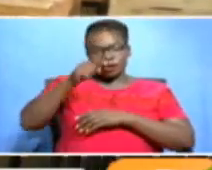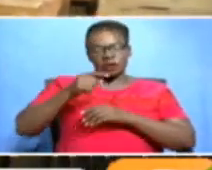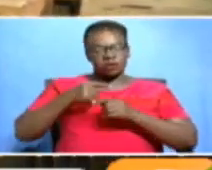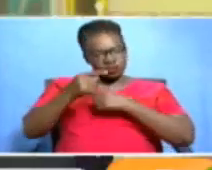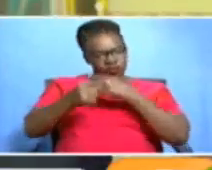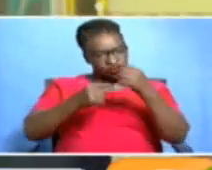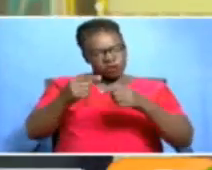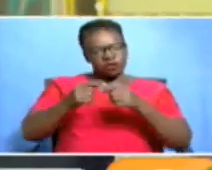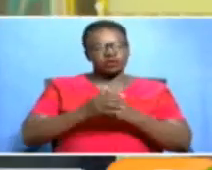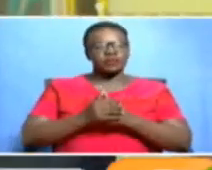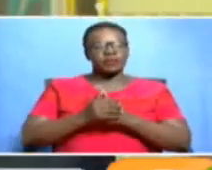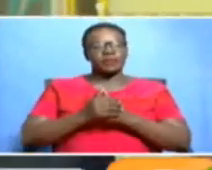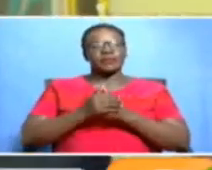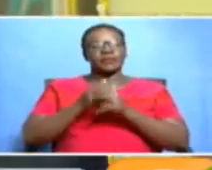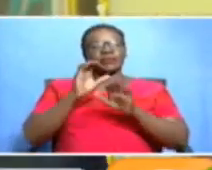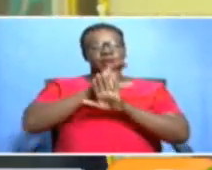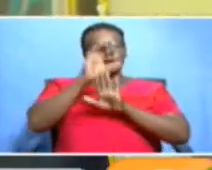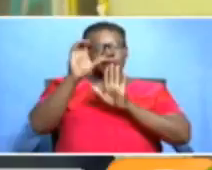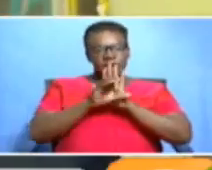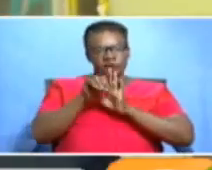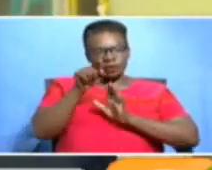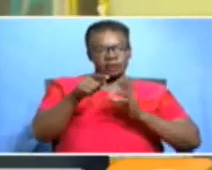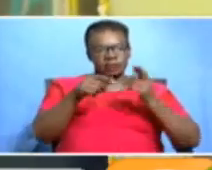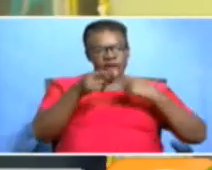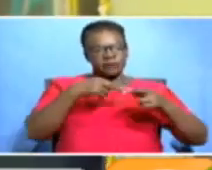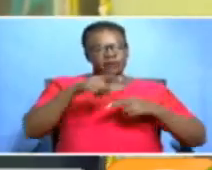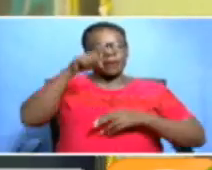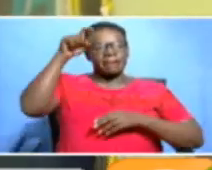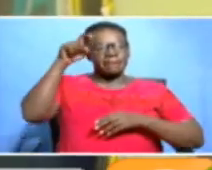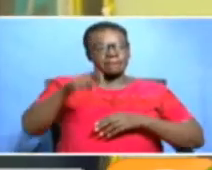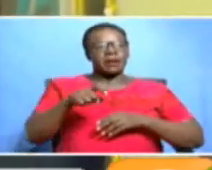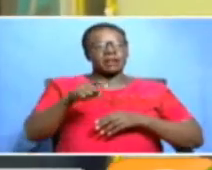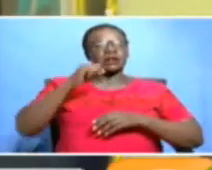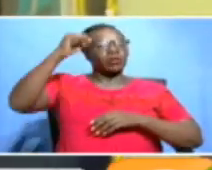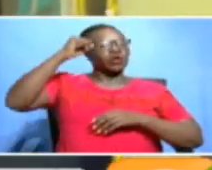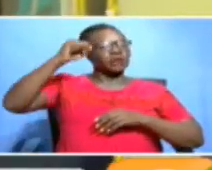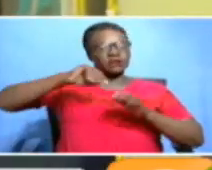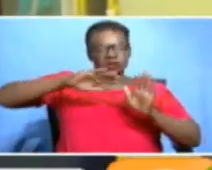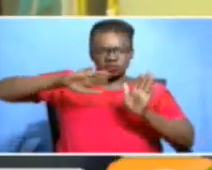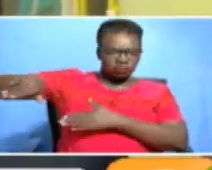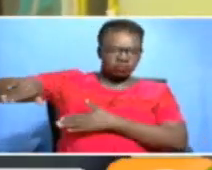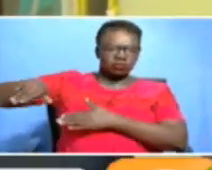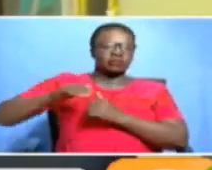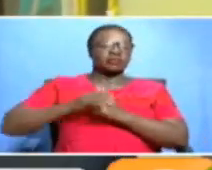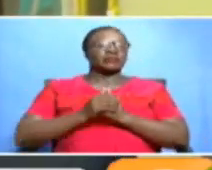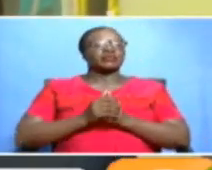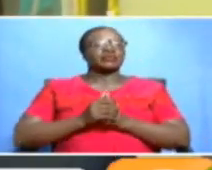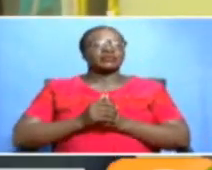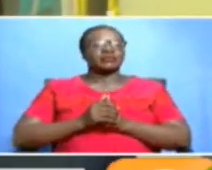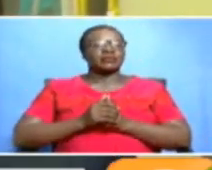costs. The curriculum reform should be depoliticized and there should be